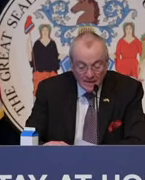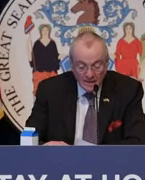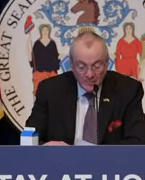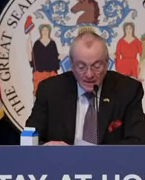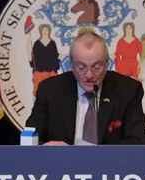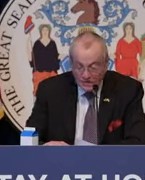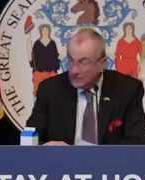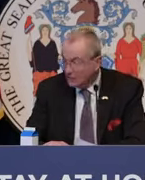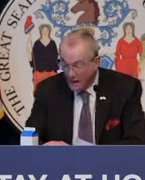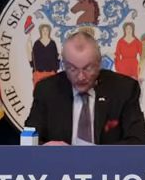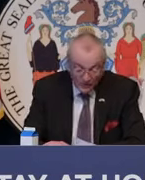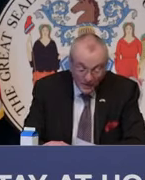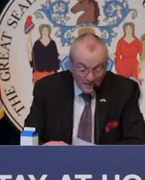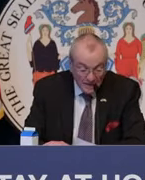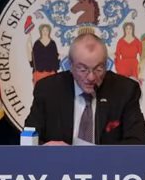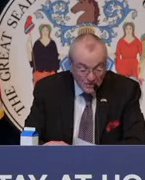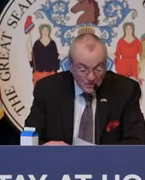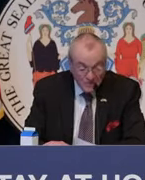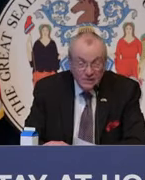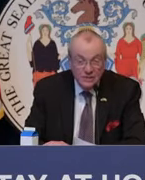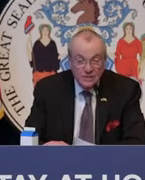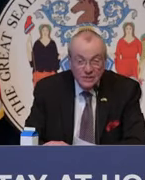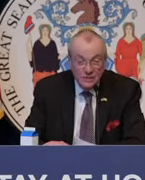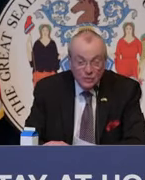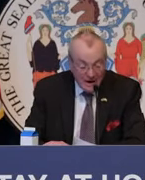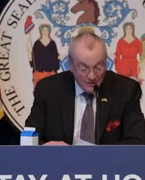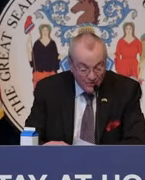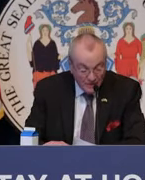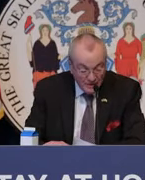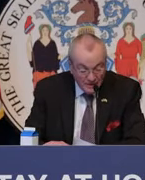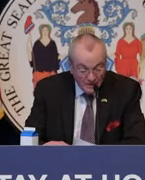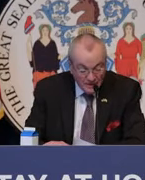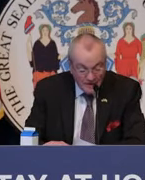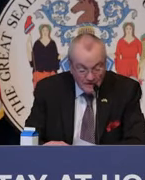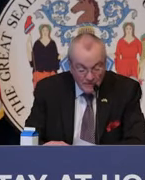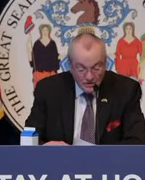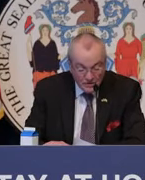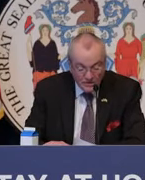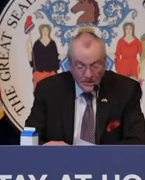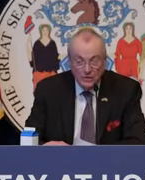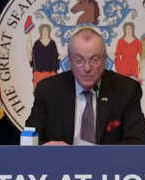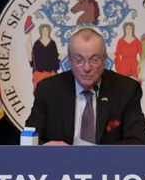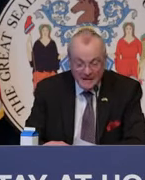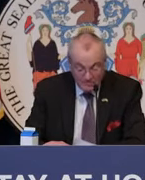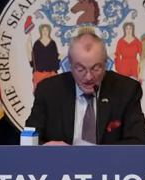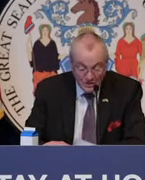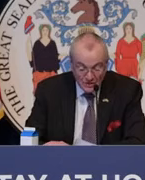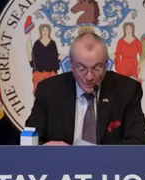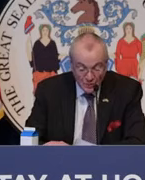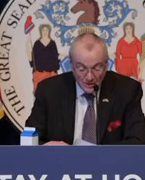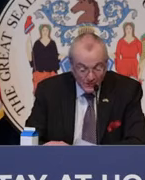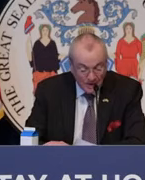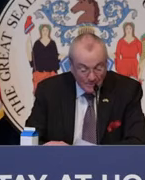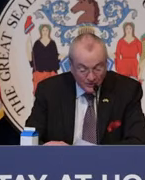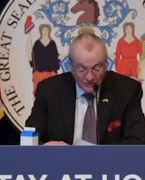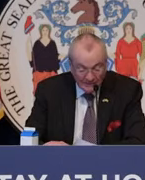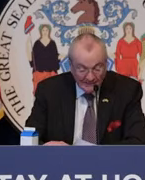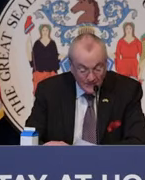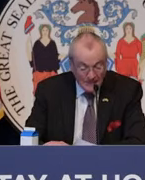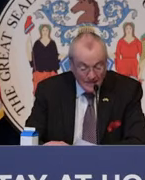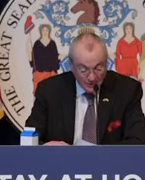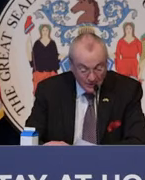declining positivity rates. As we see in this graph, the daily positivity or the spot positivity rate of